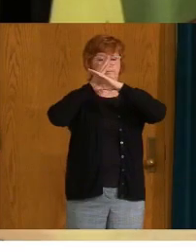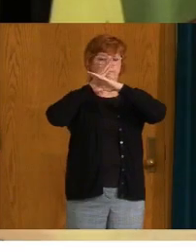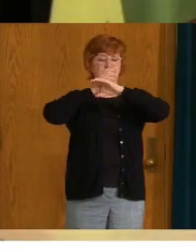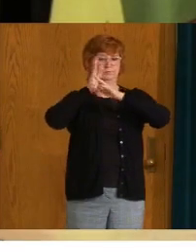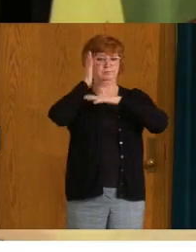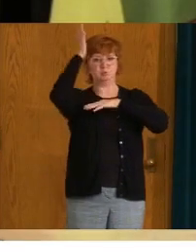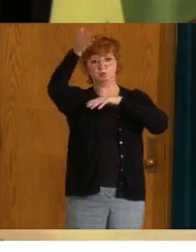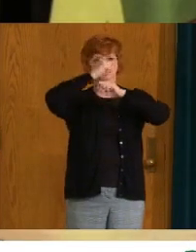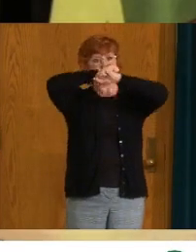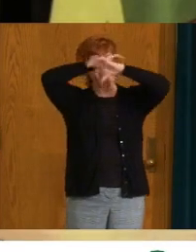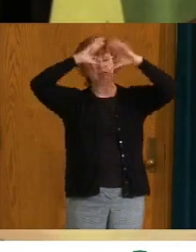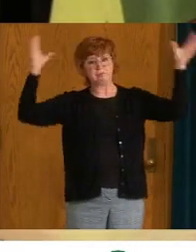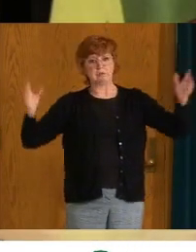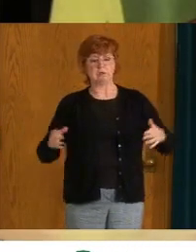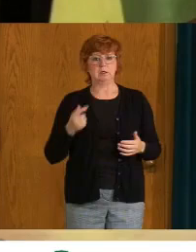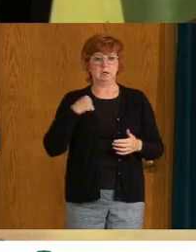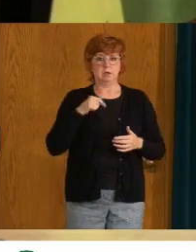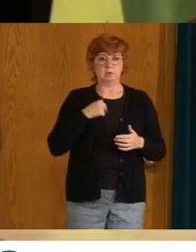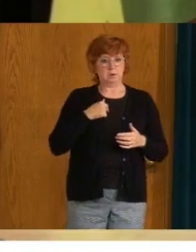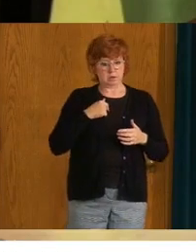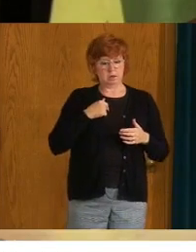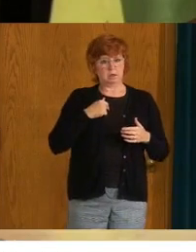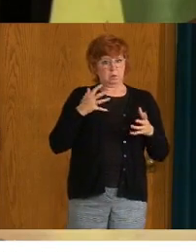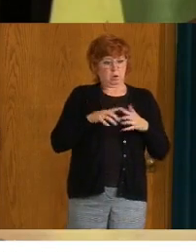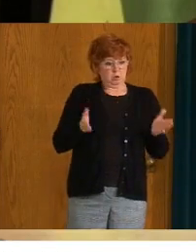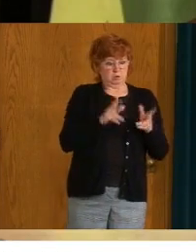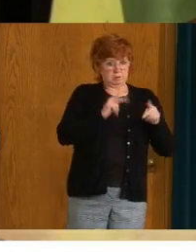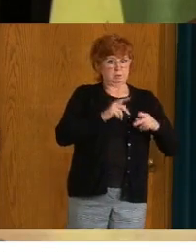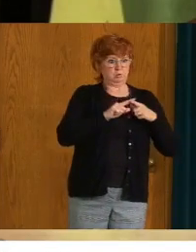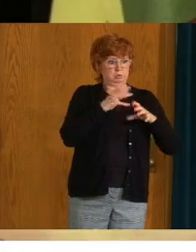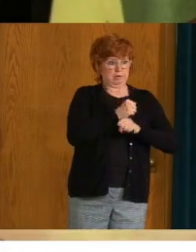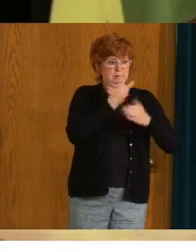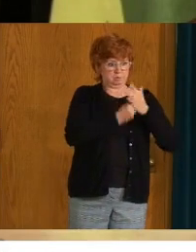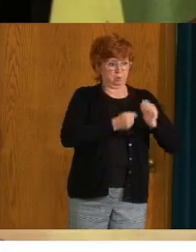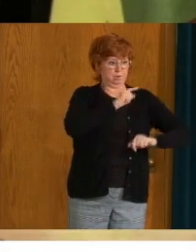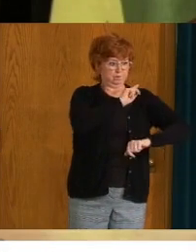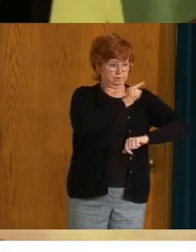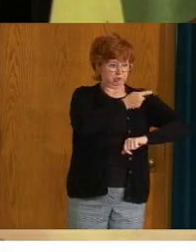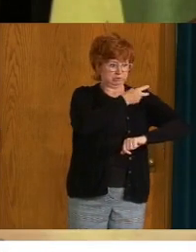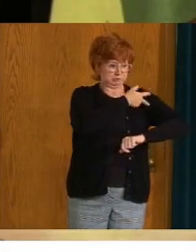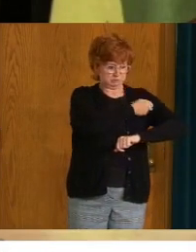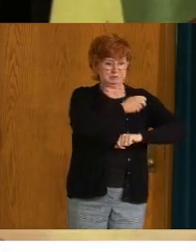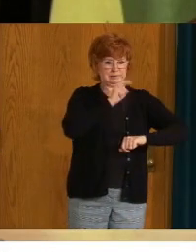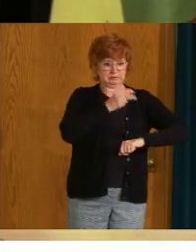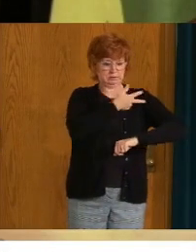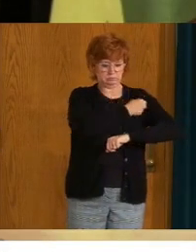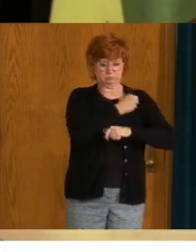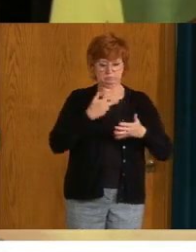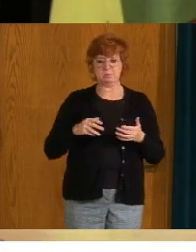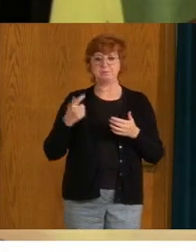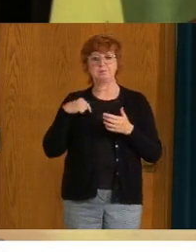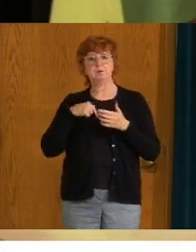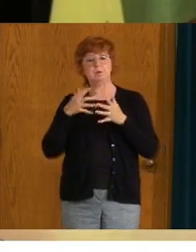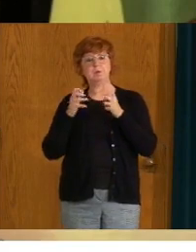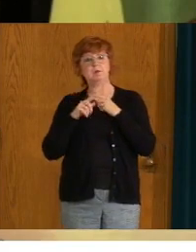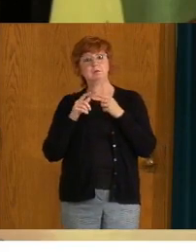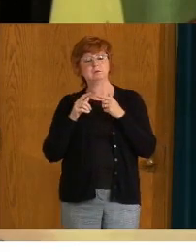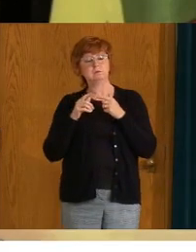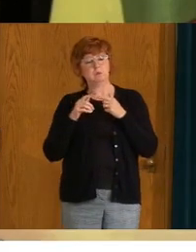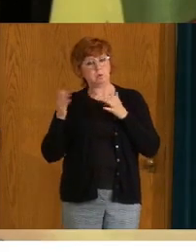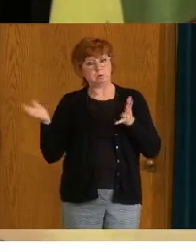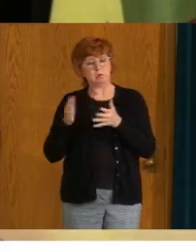government move on this important matter soon and communicate it to Canadians. Once again, I want to thank everyone who is giving